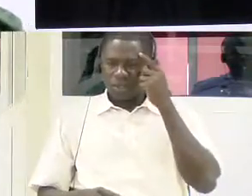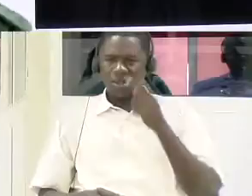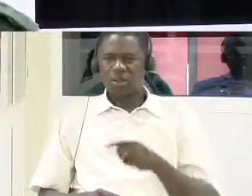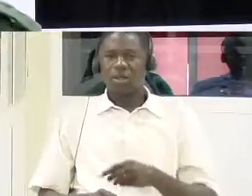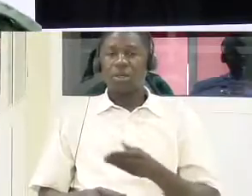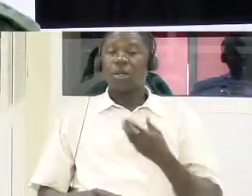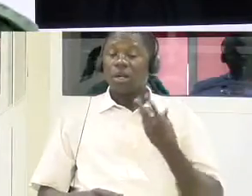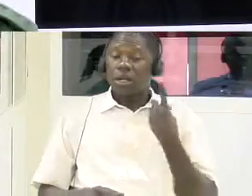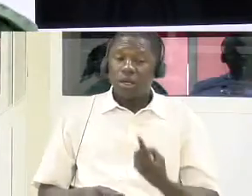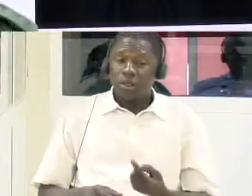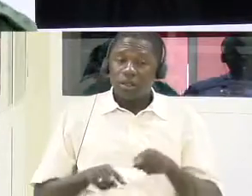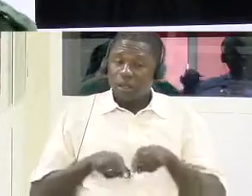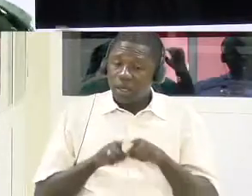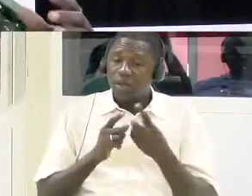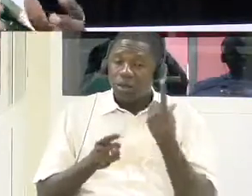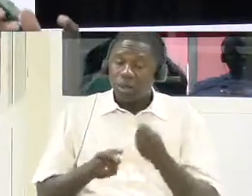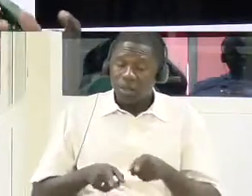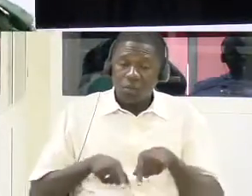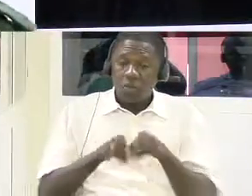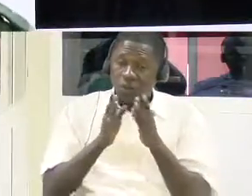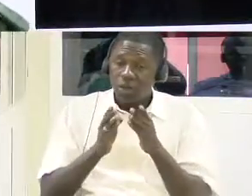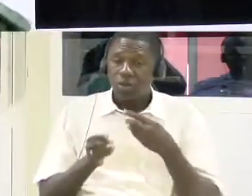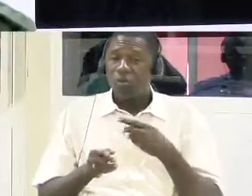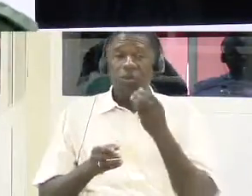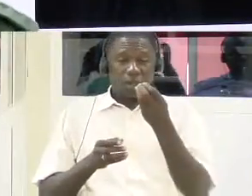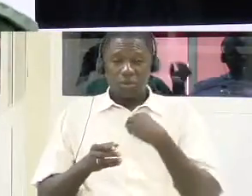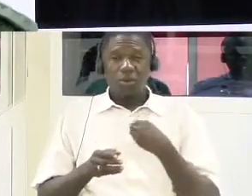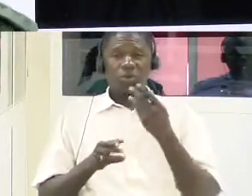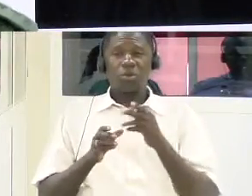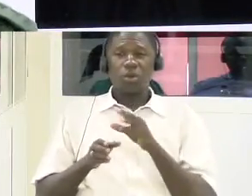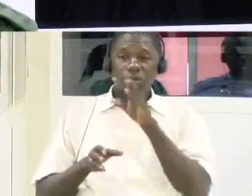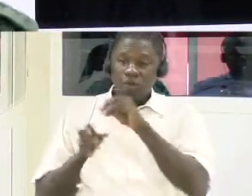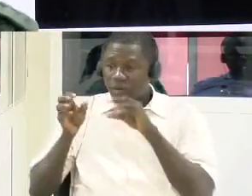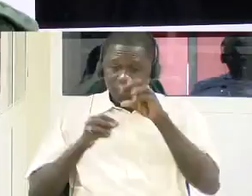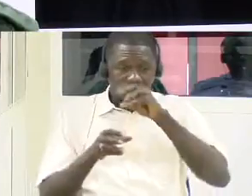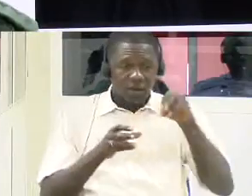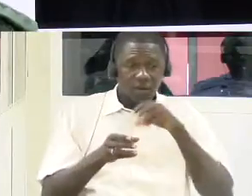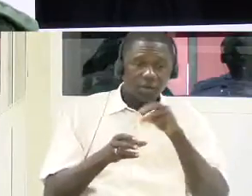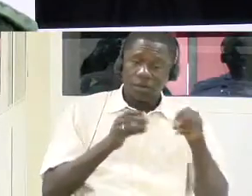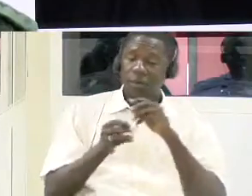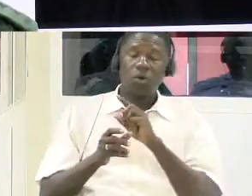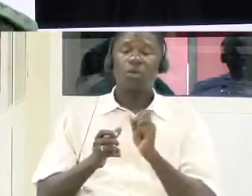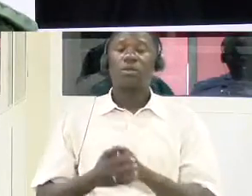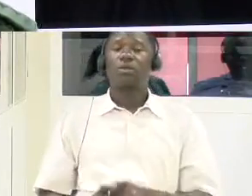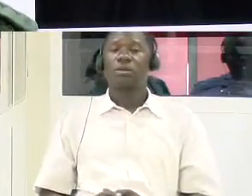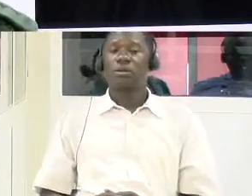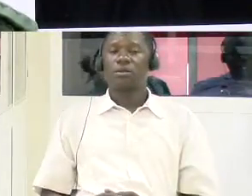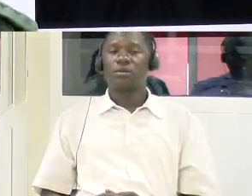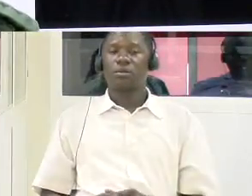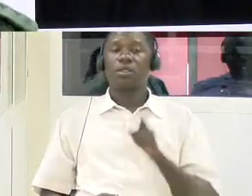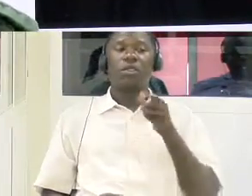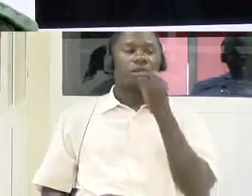people that I trust to help me actualize this thing. He said, okay. He said,